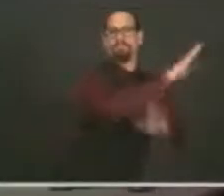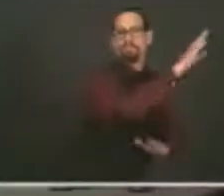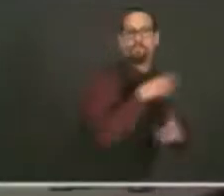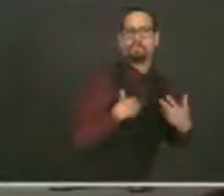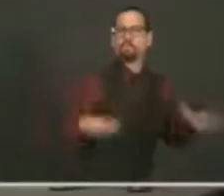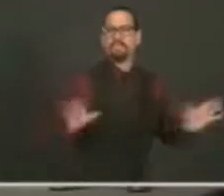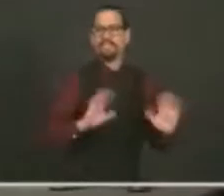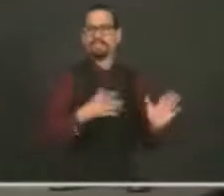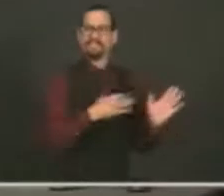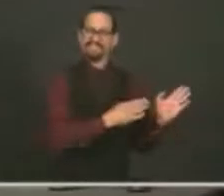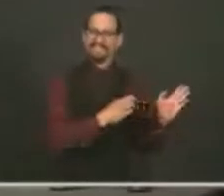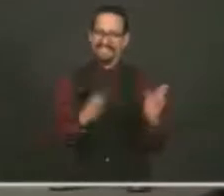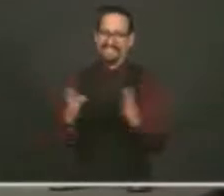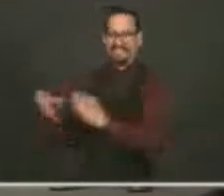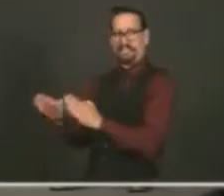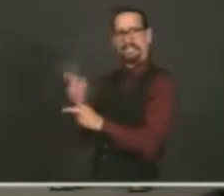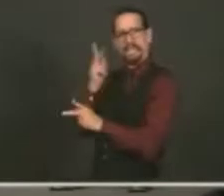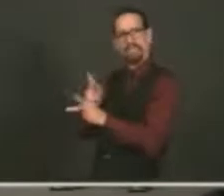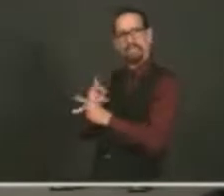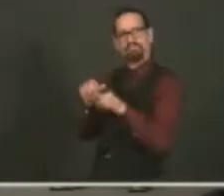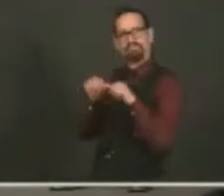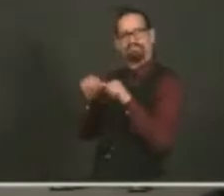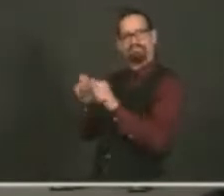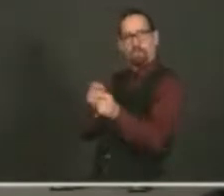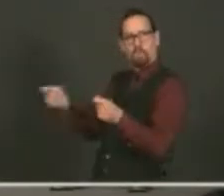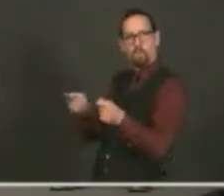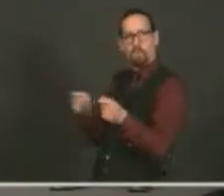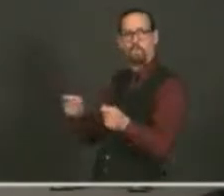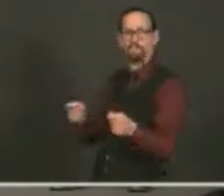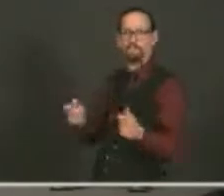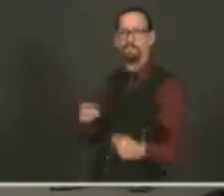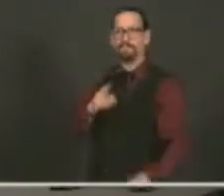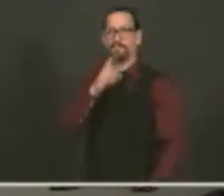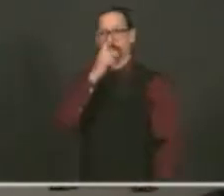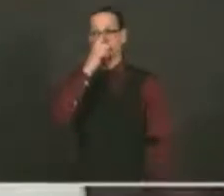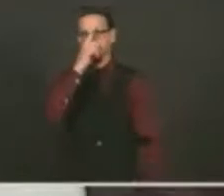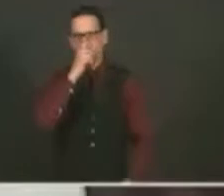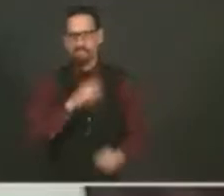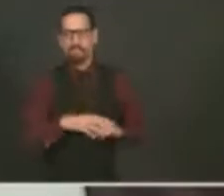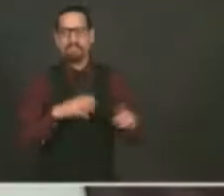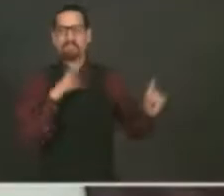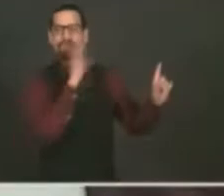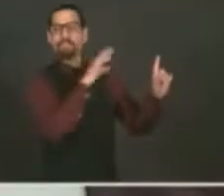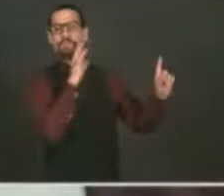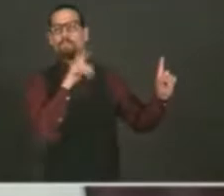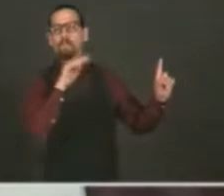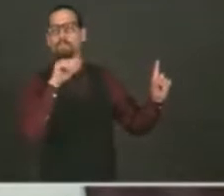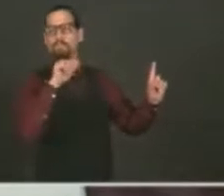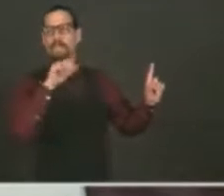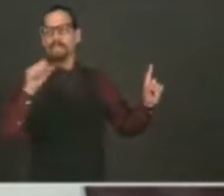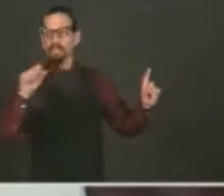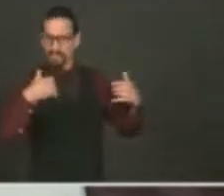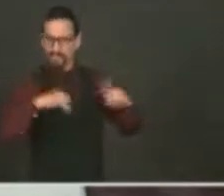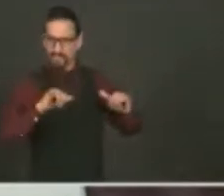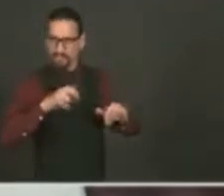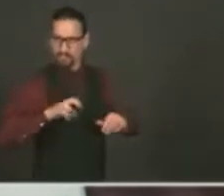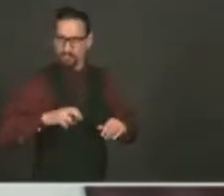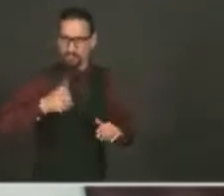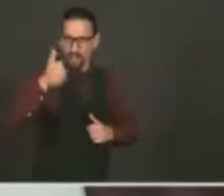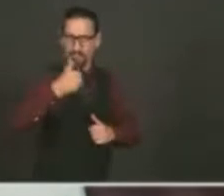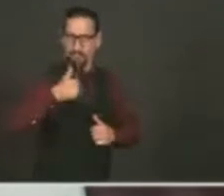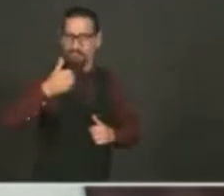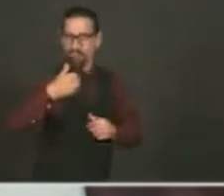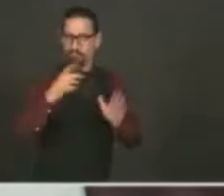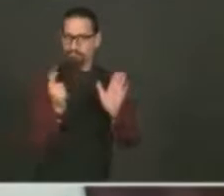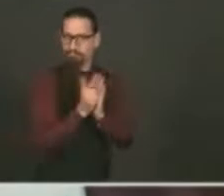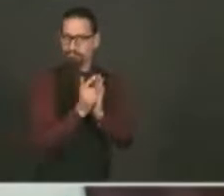to Massachusetts, have you spoken to Governor Baker? Do we remain on their travel ban? Unfortunately, we do, which is a disappointment.